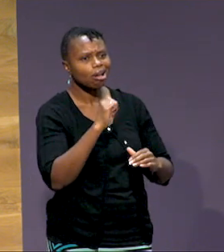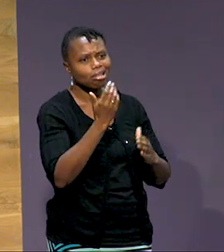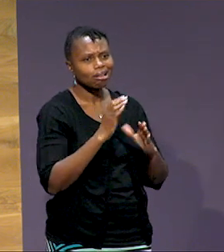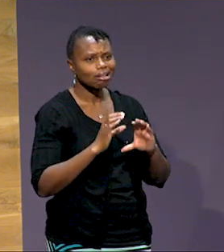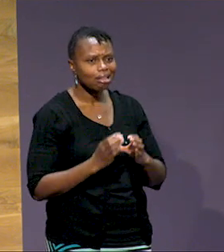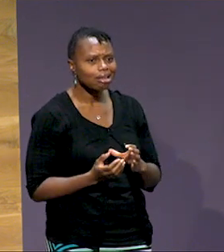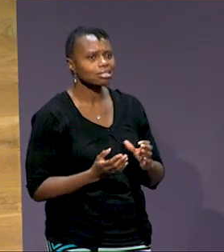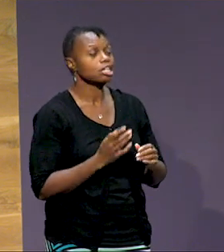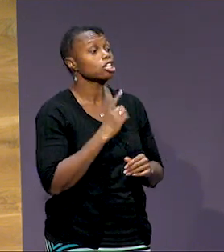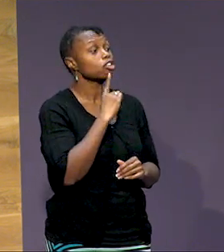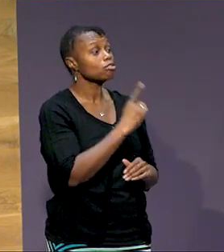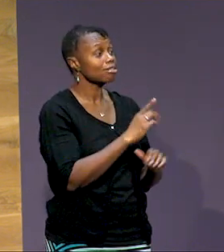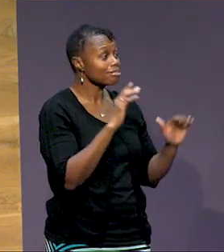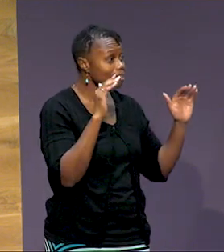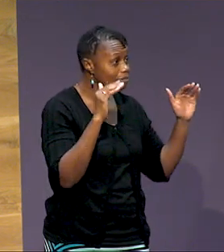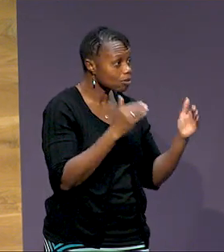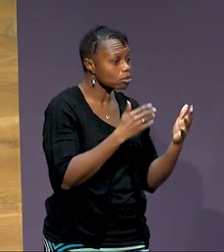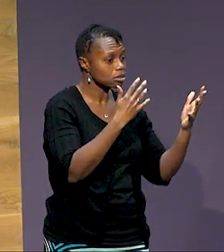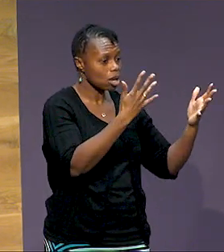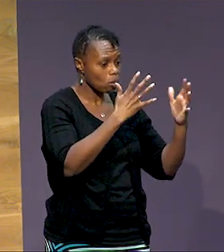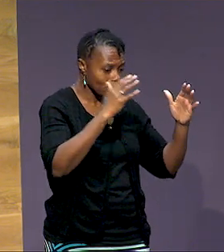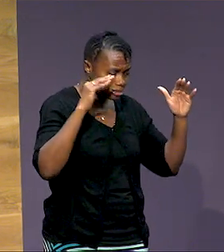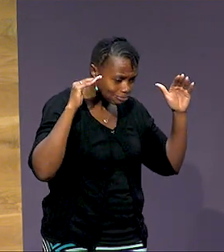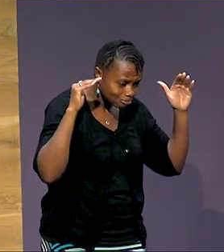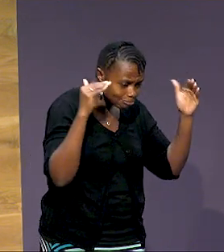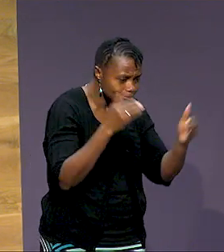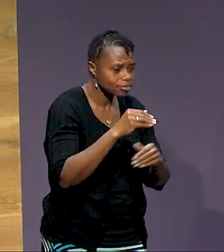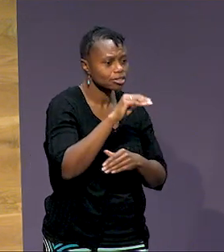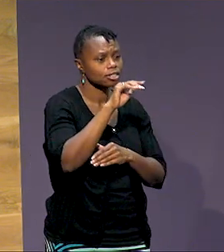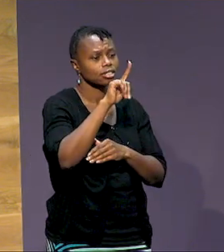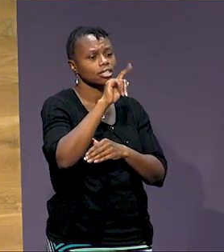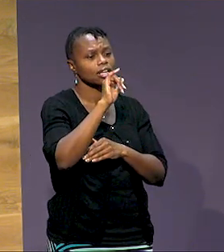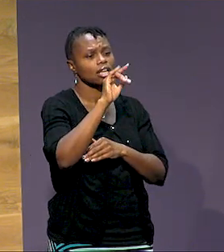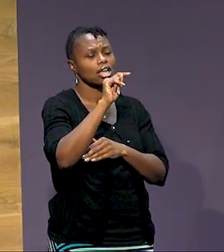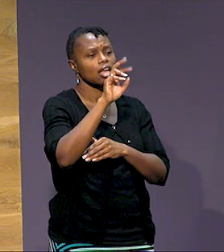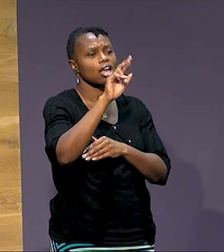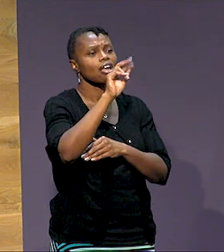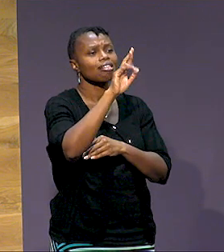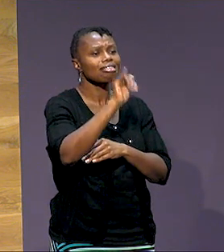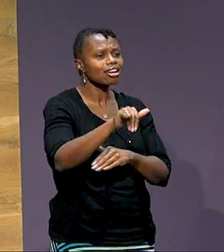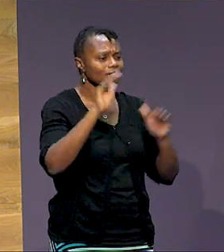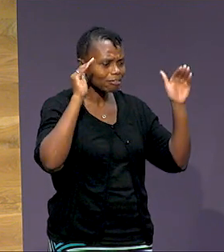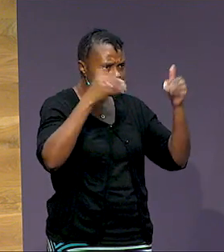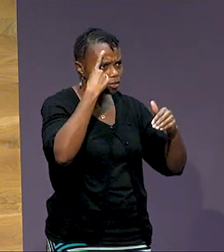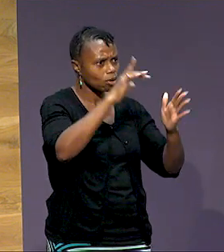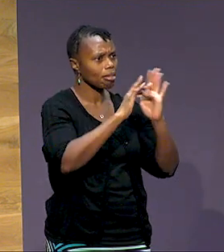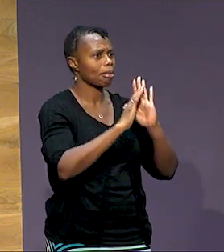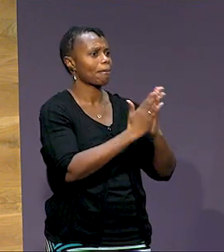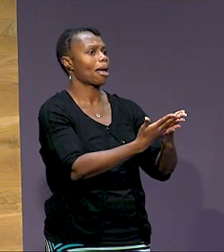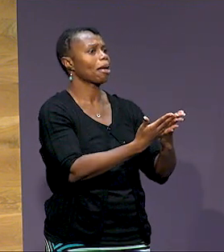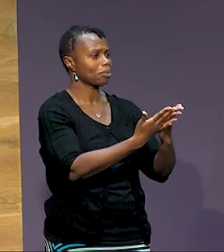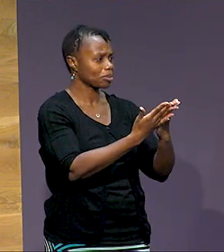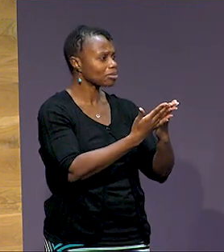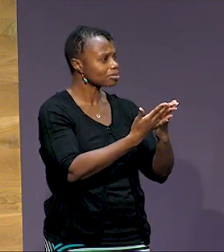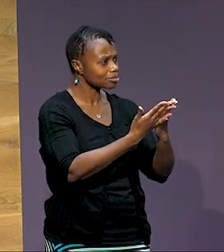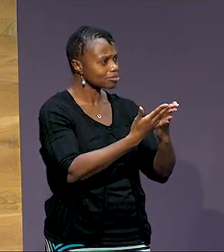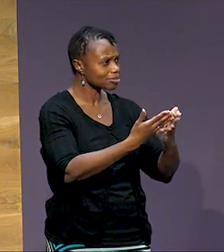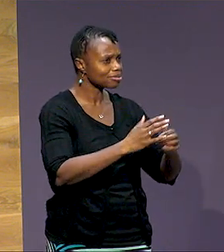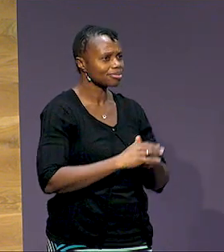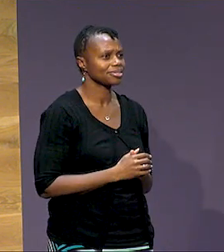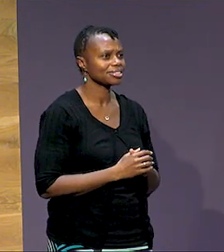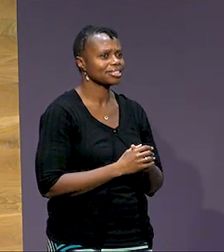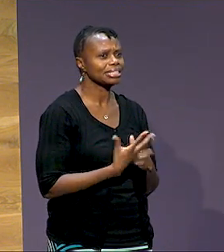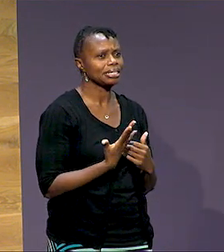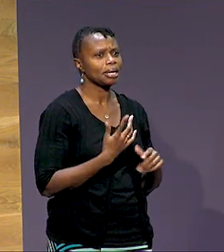all aimed at digging into the literary sophistication of the Bible. And it was a question that I